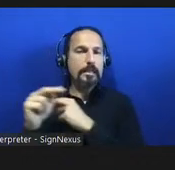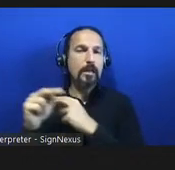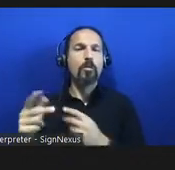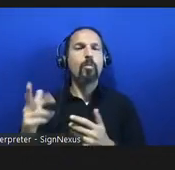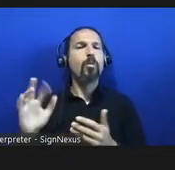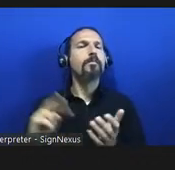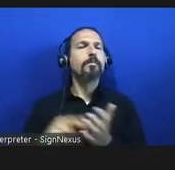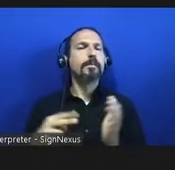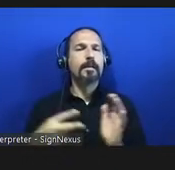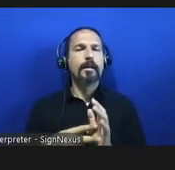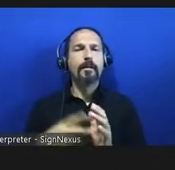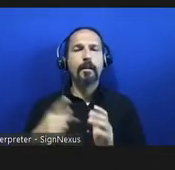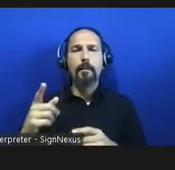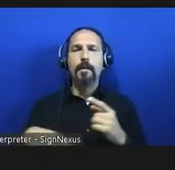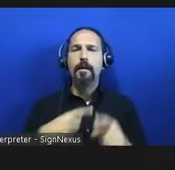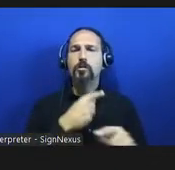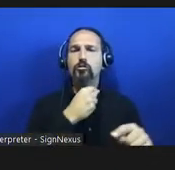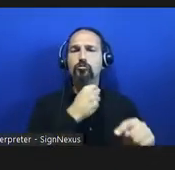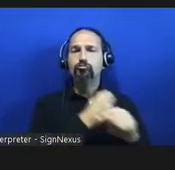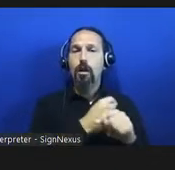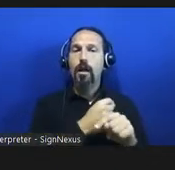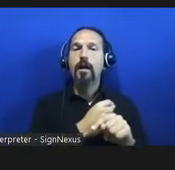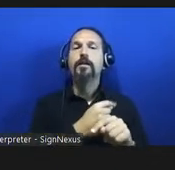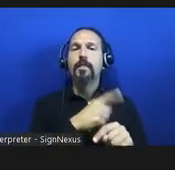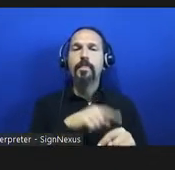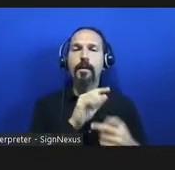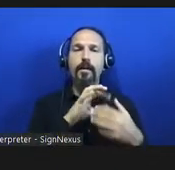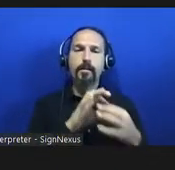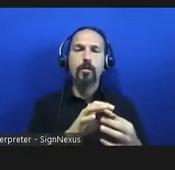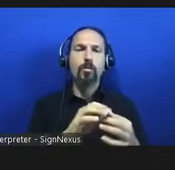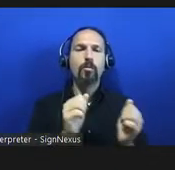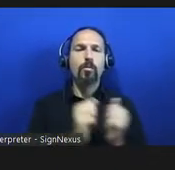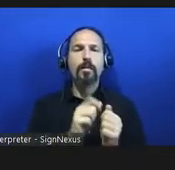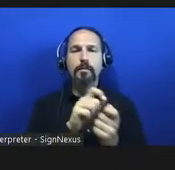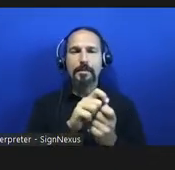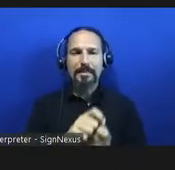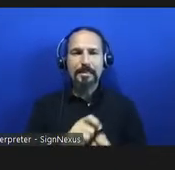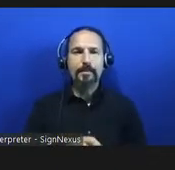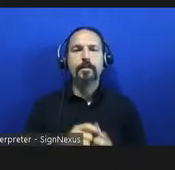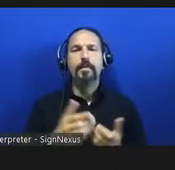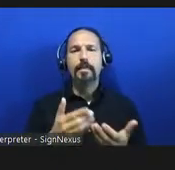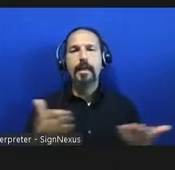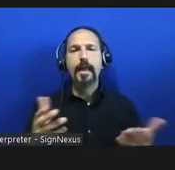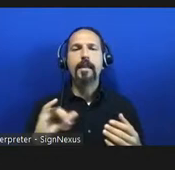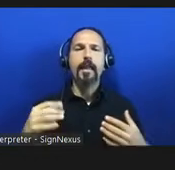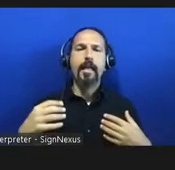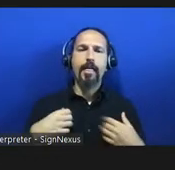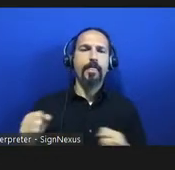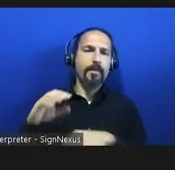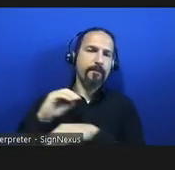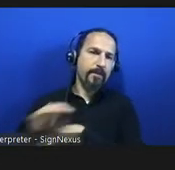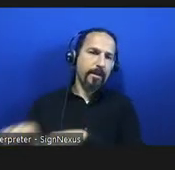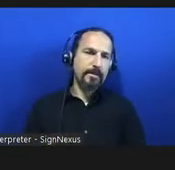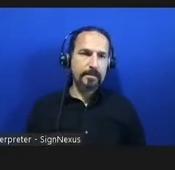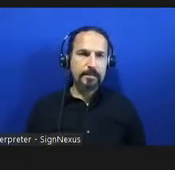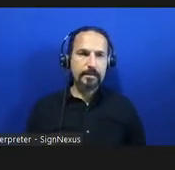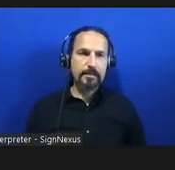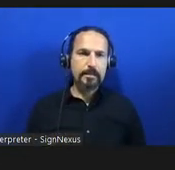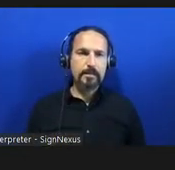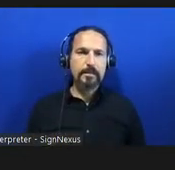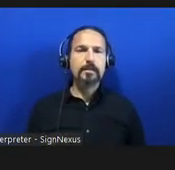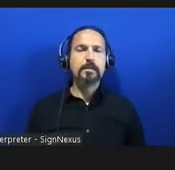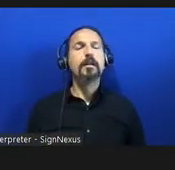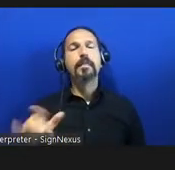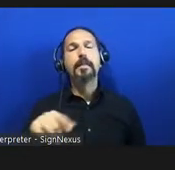what that meant in terms of truck traffic as trucks are associated with particulate matter and Associated health effects the team